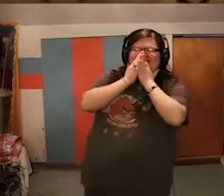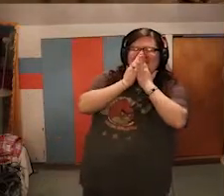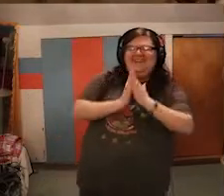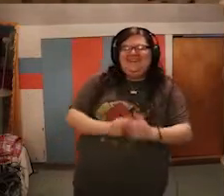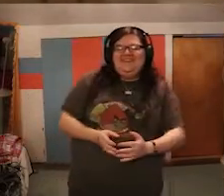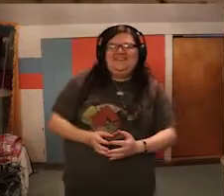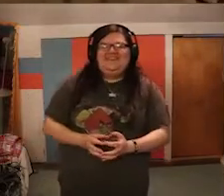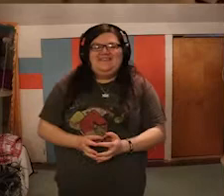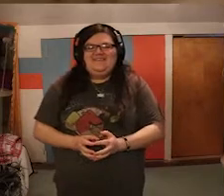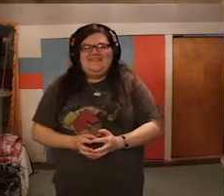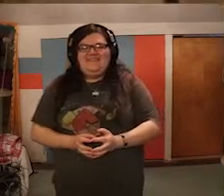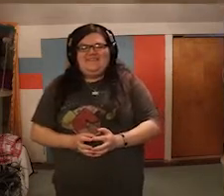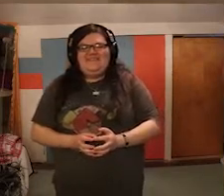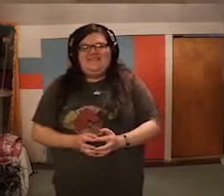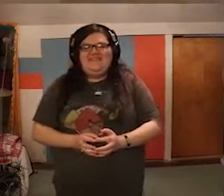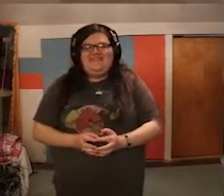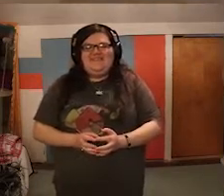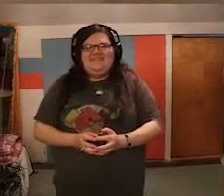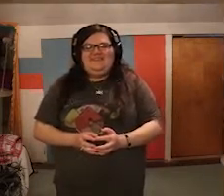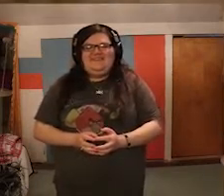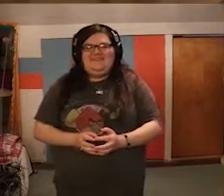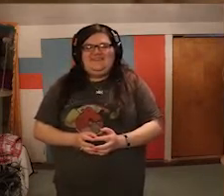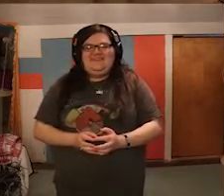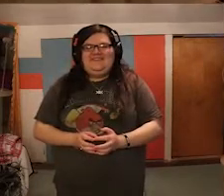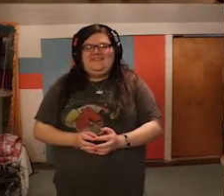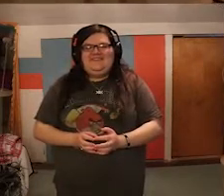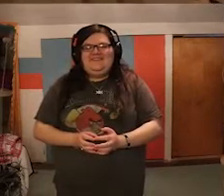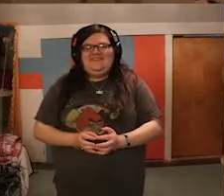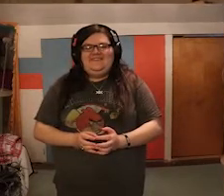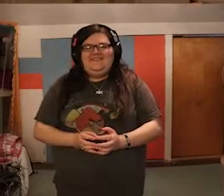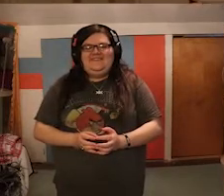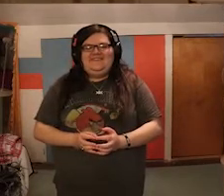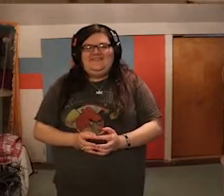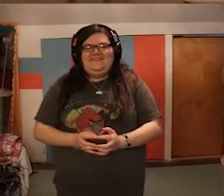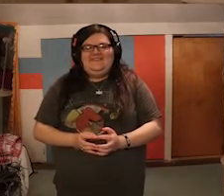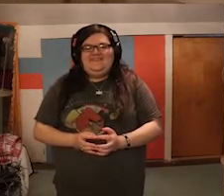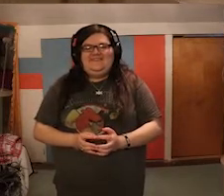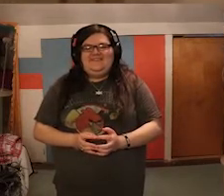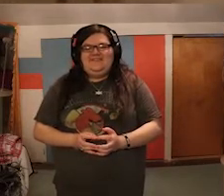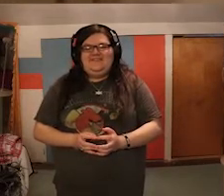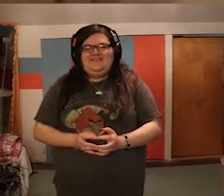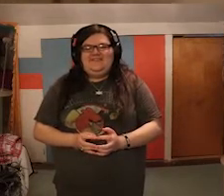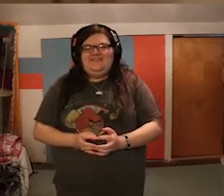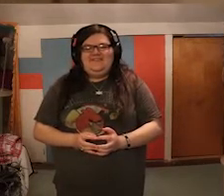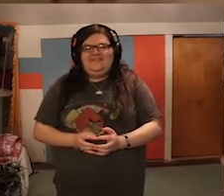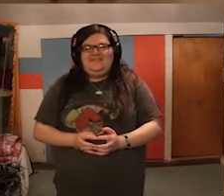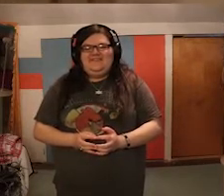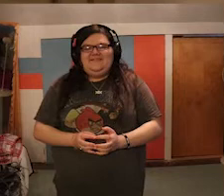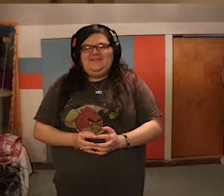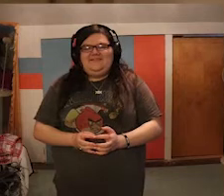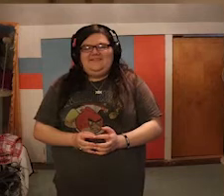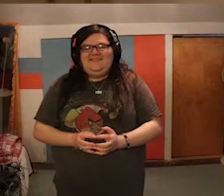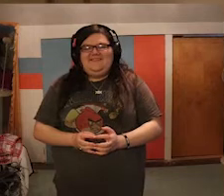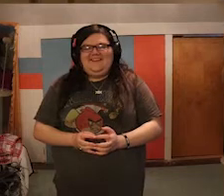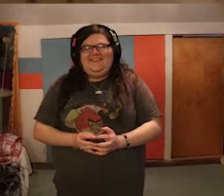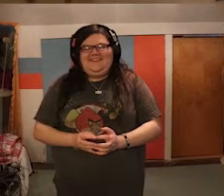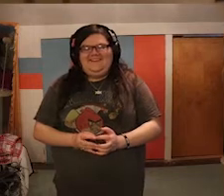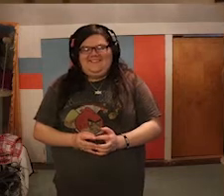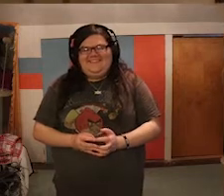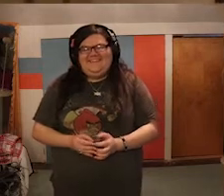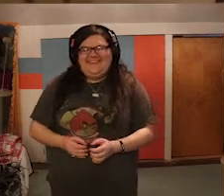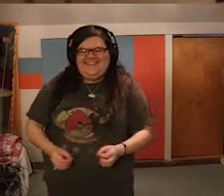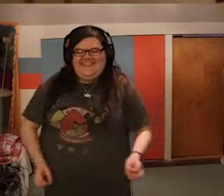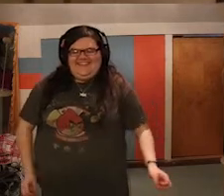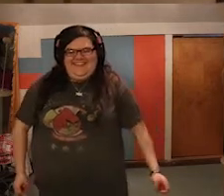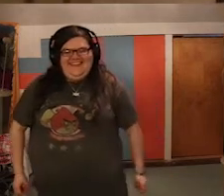ma'am. Also, I want juice. So they're filming your video? Well, it's charging. So while it's charging, I want juice. What juice